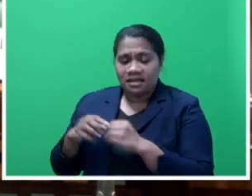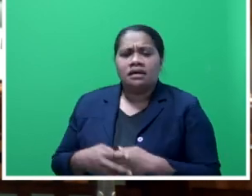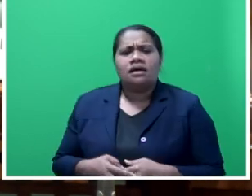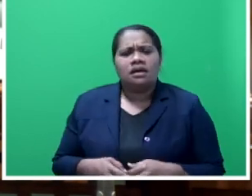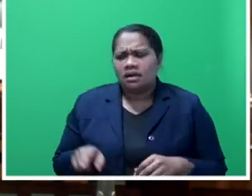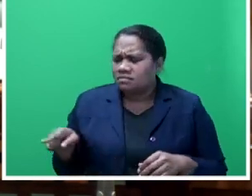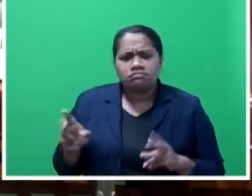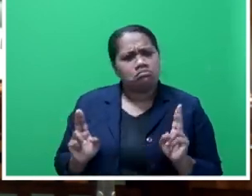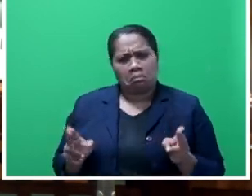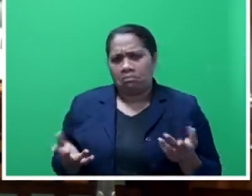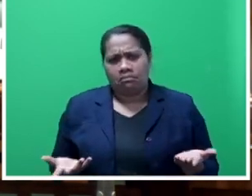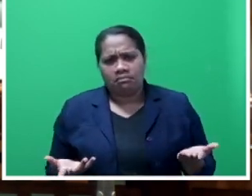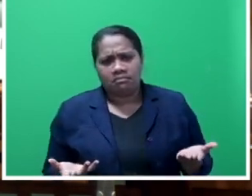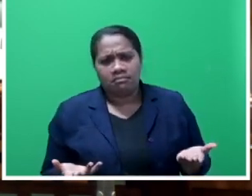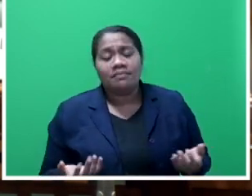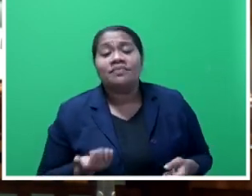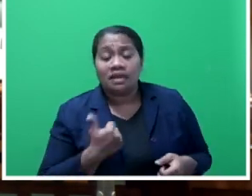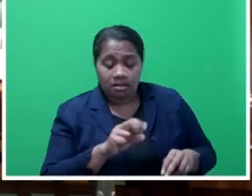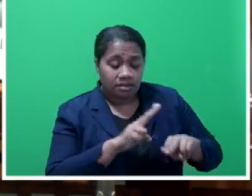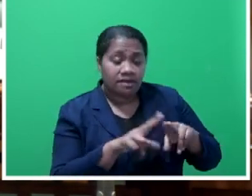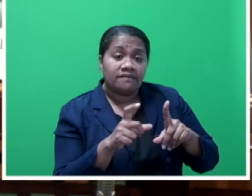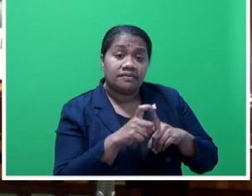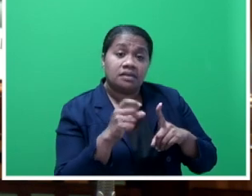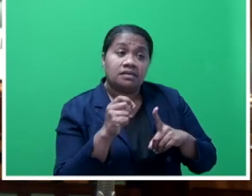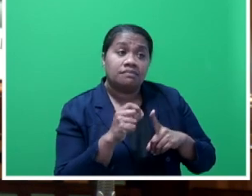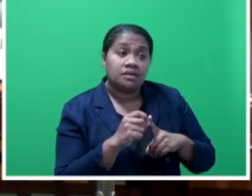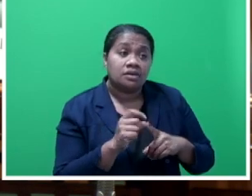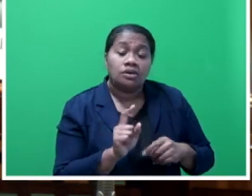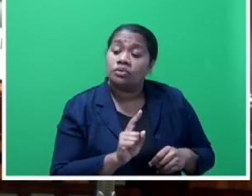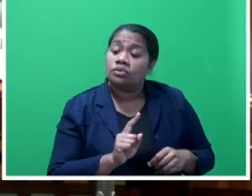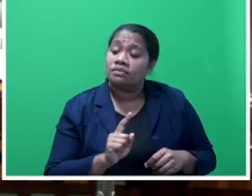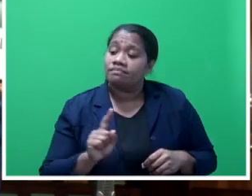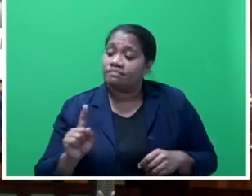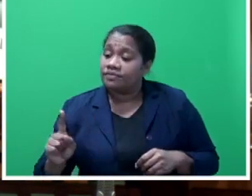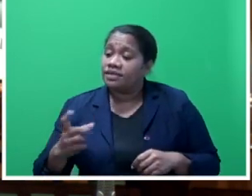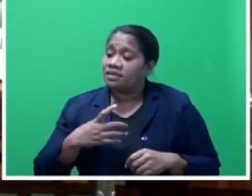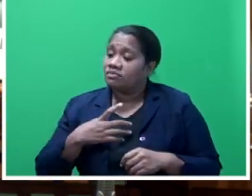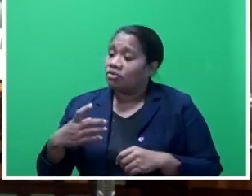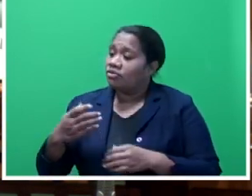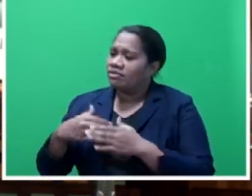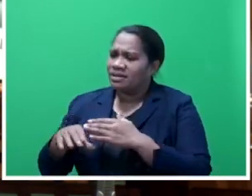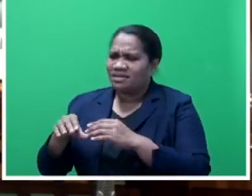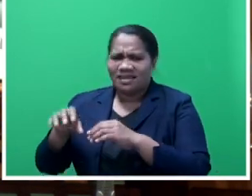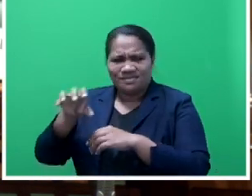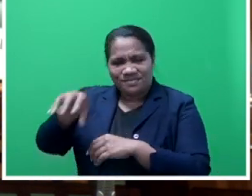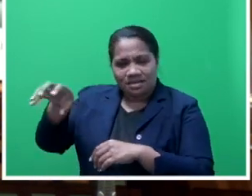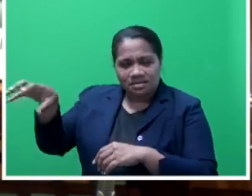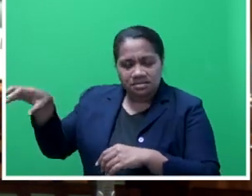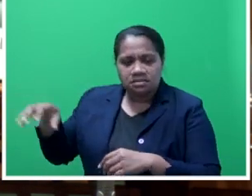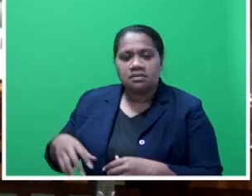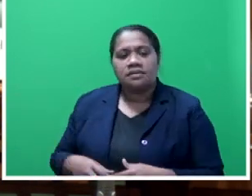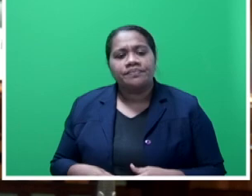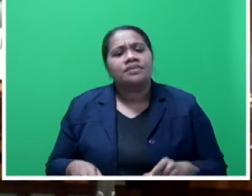norm. It will allow FDB to go out and lend more in the market. I think some of the members of the opposition have said,